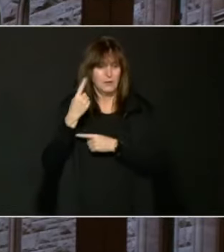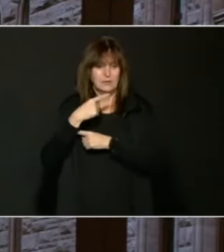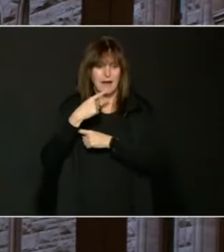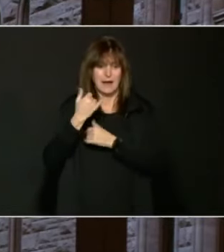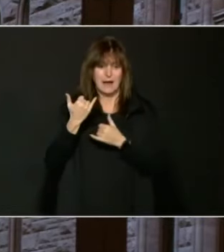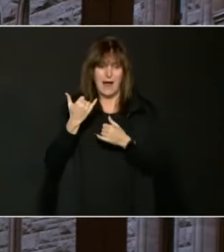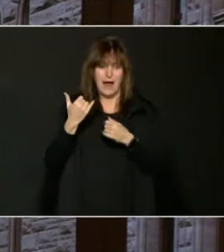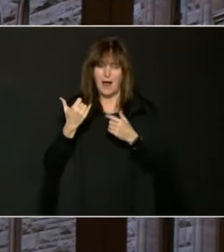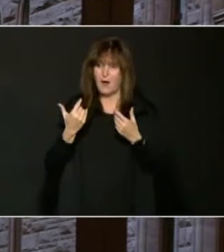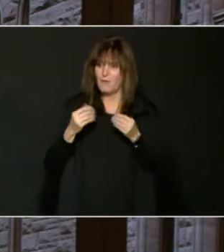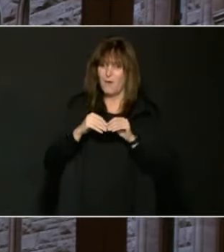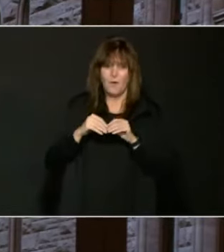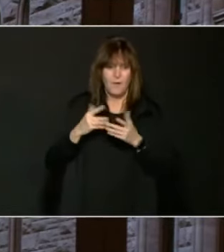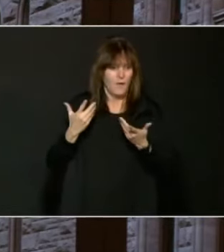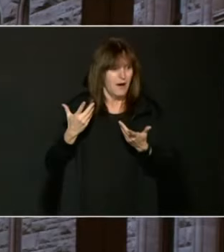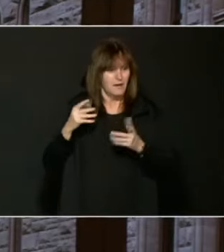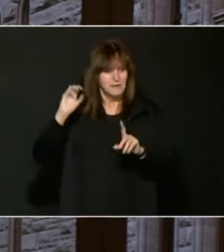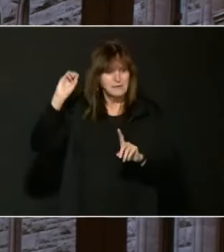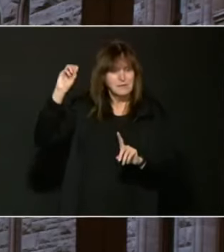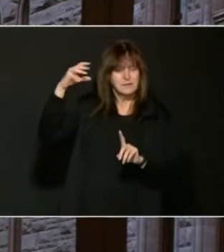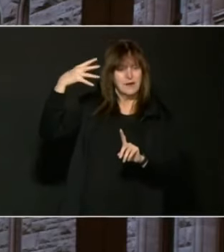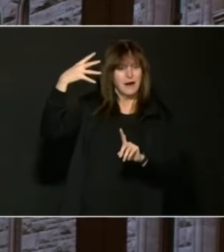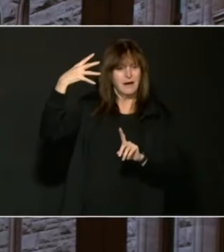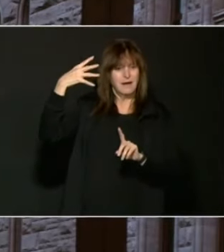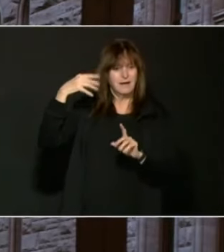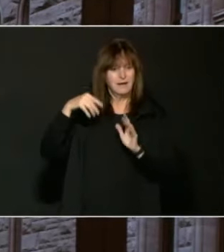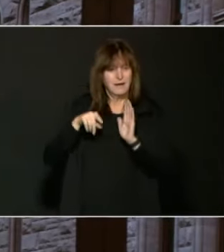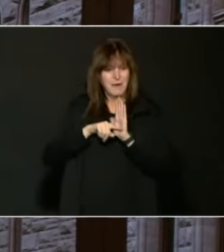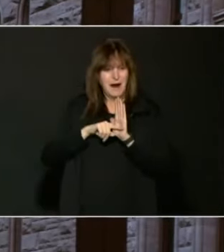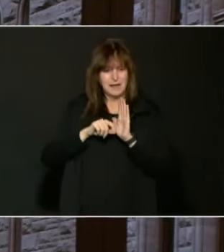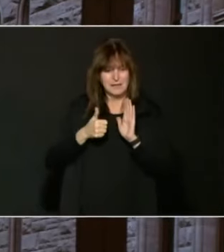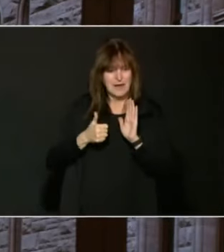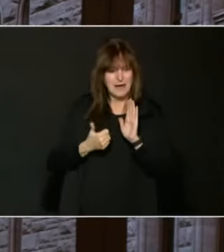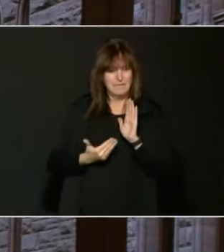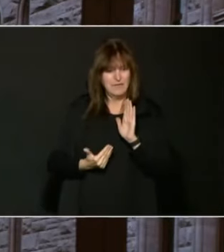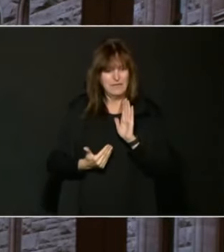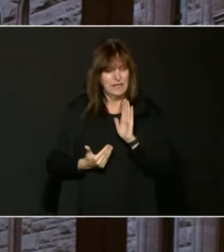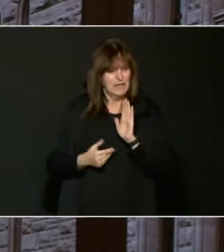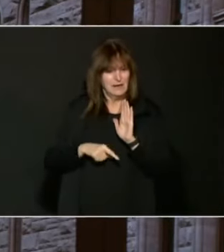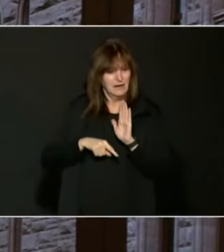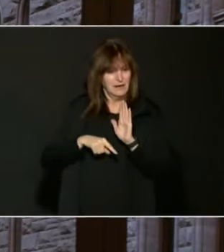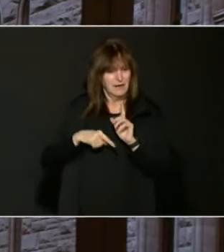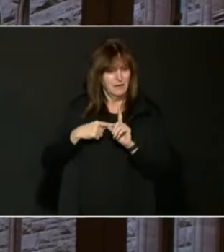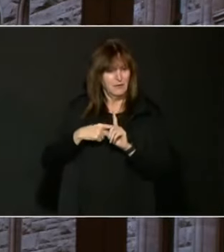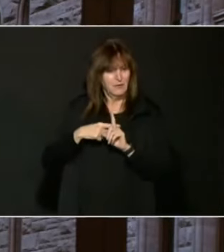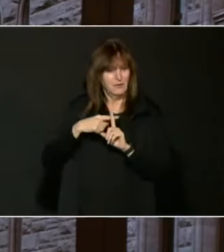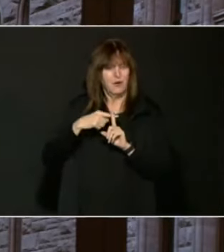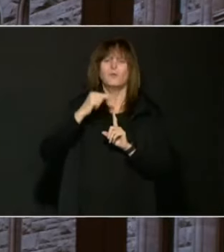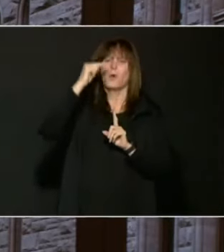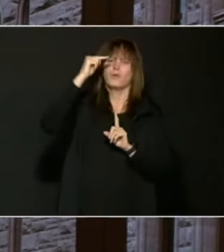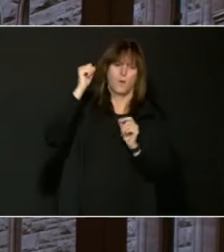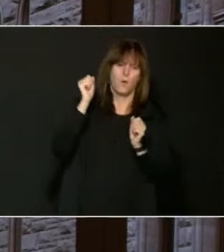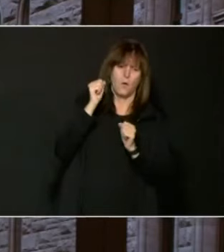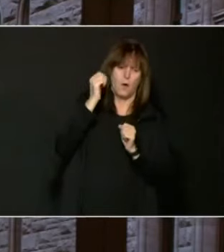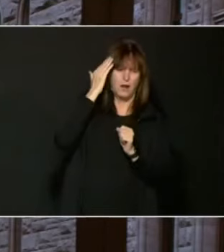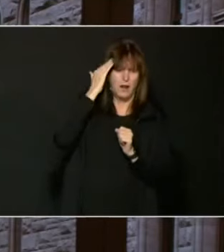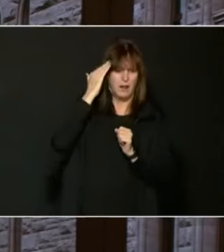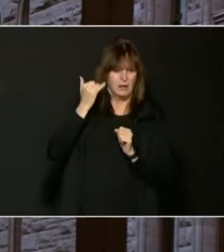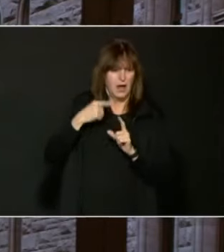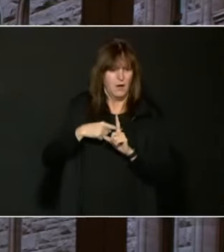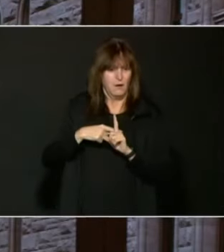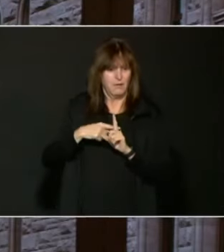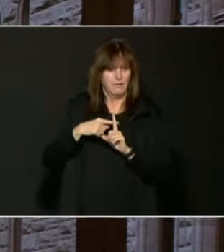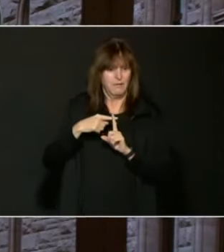minus 10 to 15 for Toronto and up north, a lot colder. There's more activity outside and being careful, and that's the